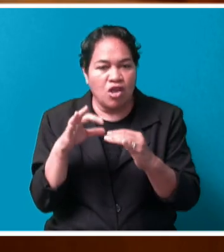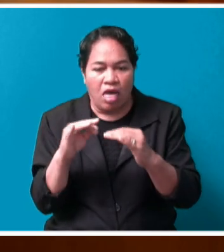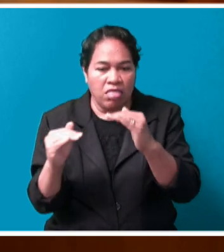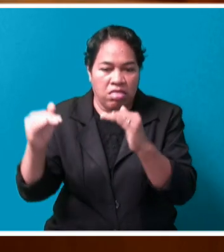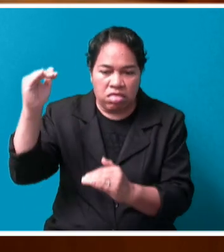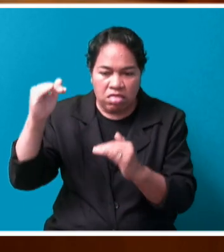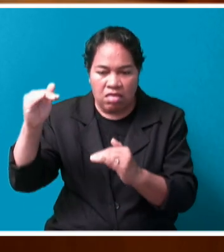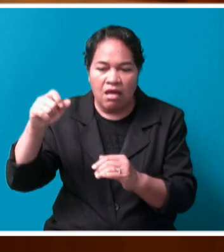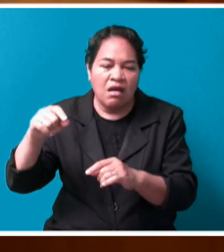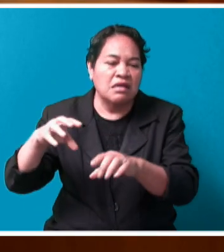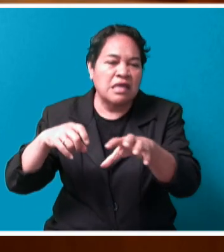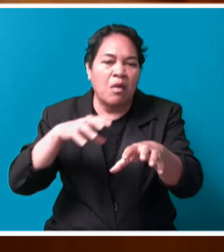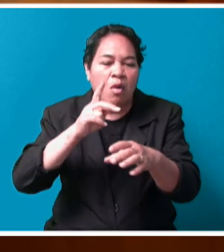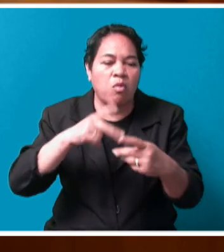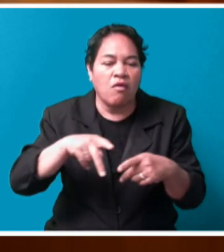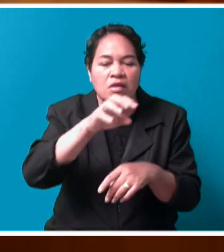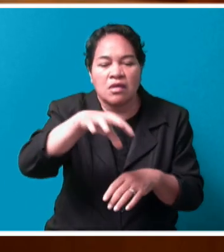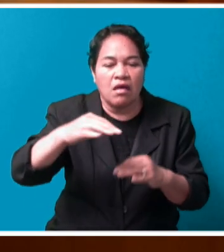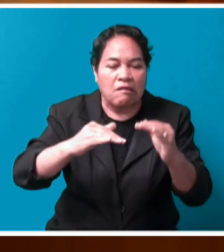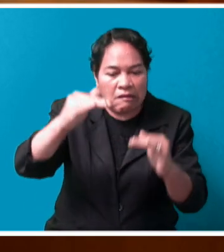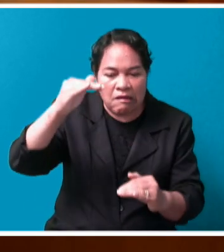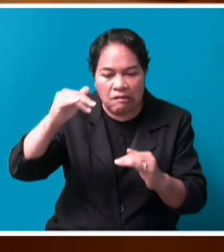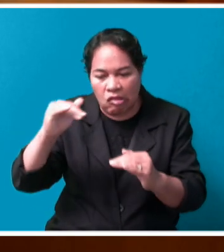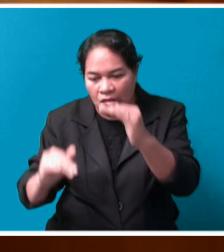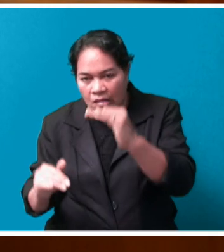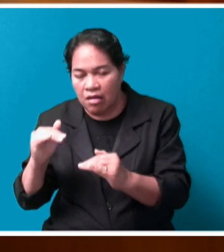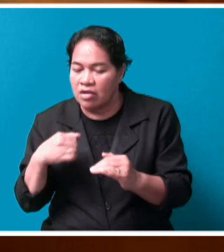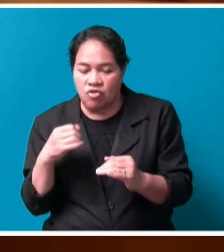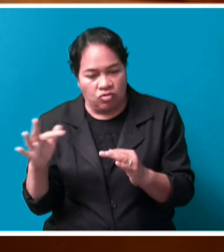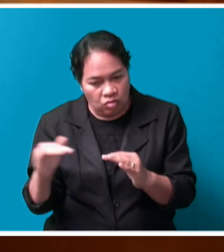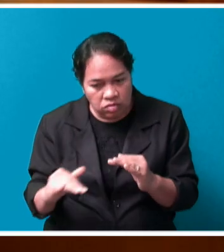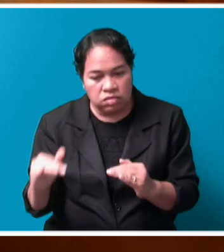to services and opportunities, and ensure that no